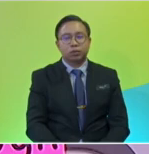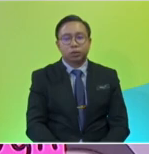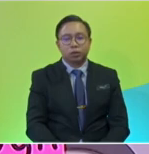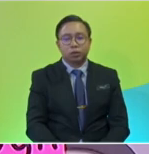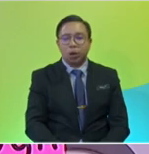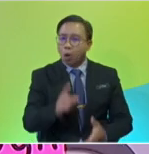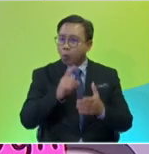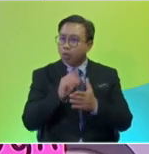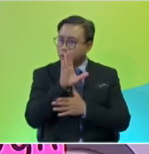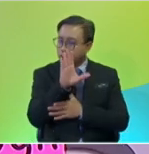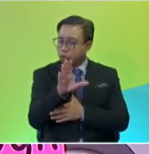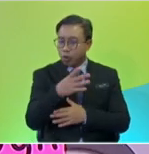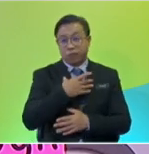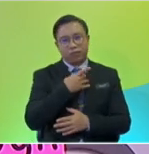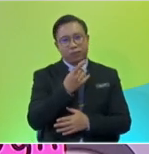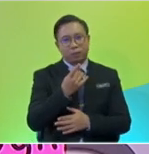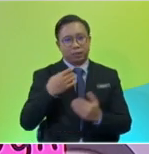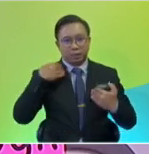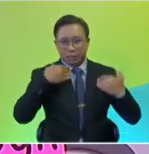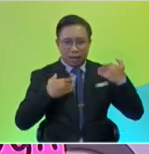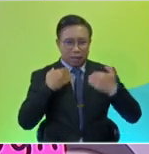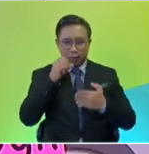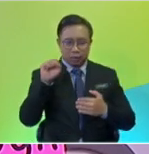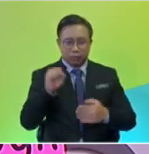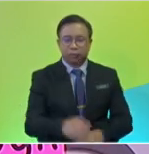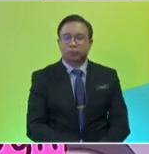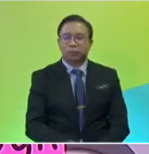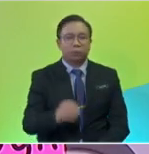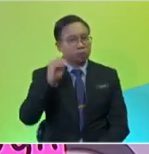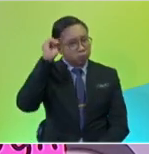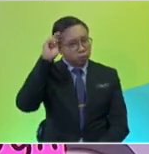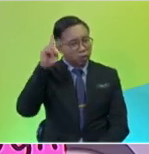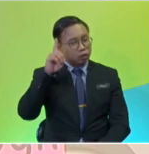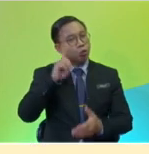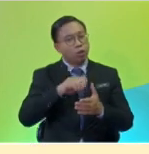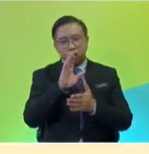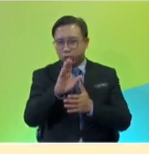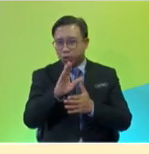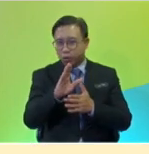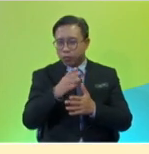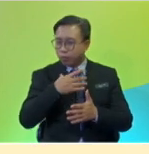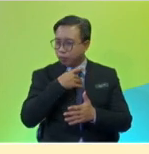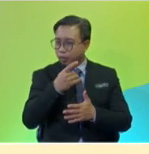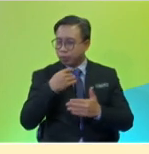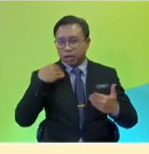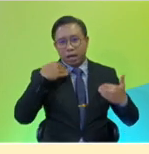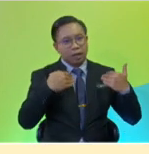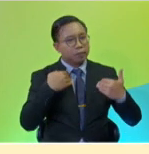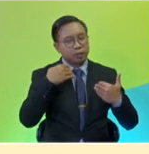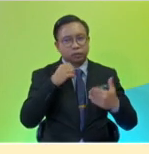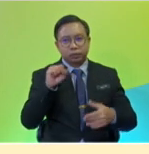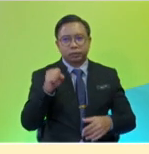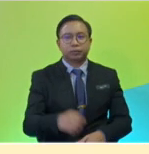your favorite animal? Okay, Mu asked. What's your favorite animal, Mu asked?